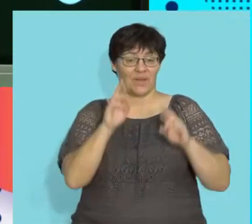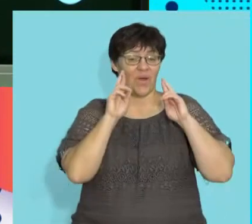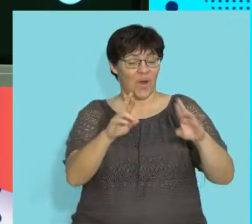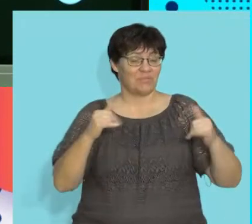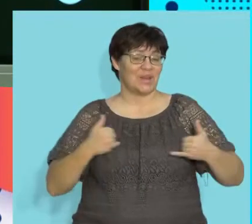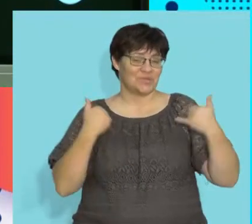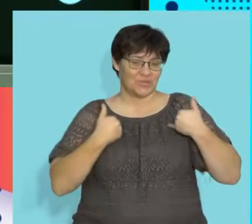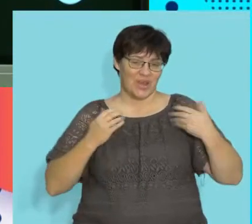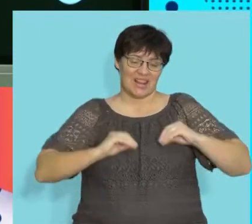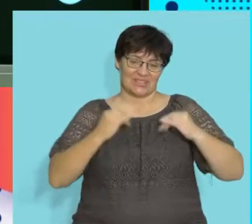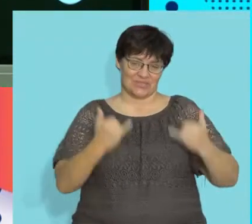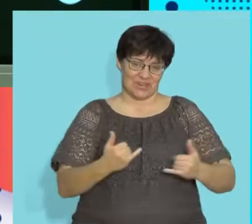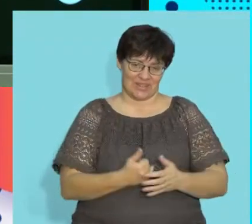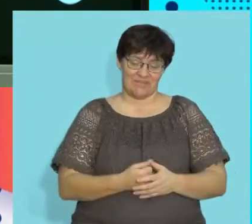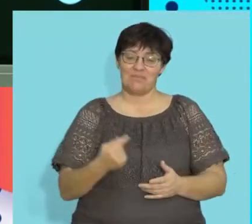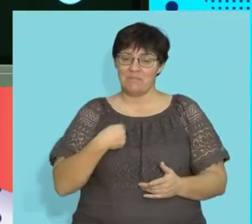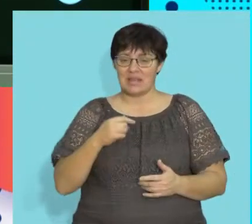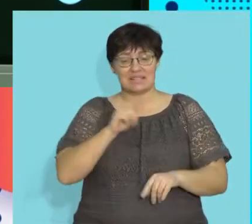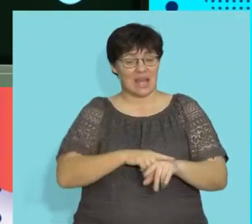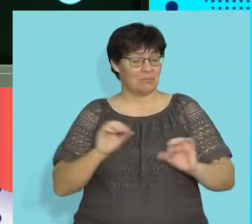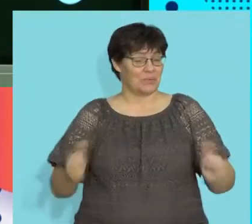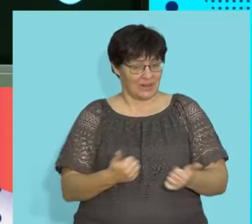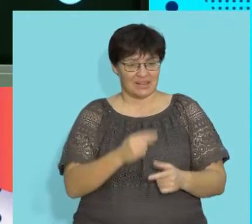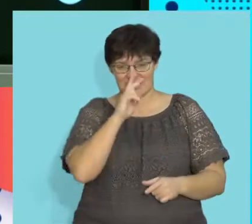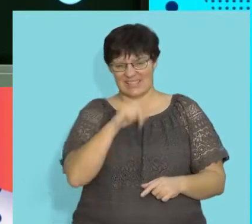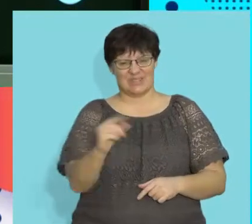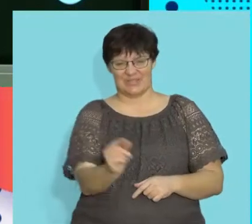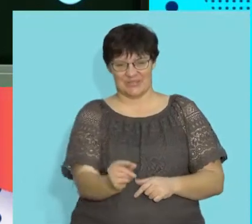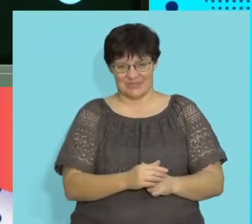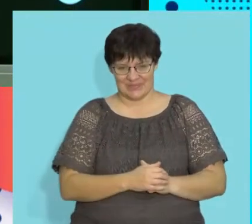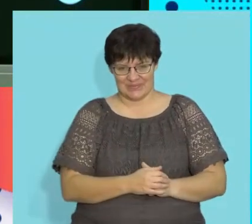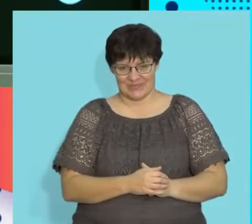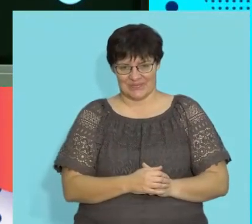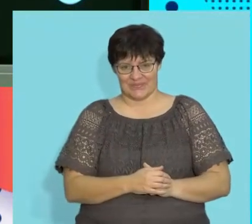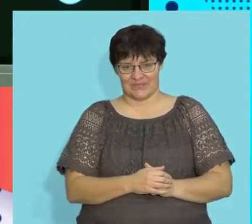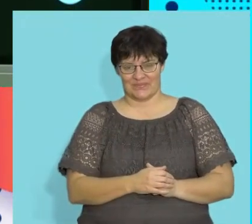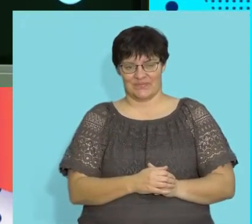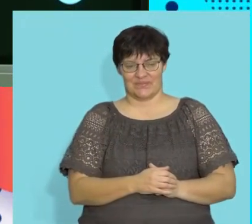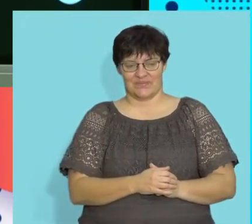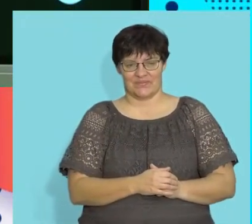I hope that you've enjoyed today's lesson. I've had a great time, and I hope to see you guys very soon.